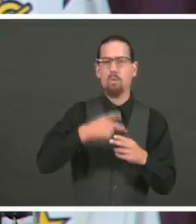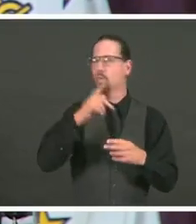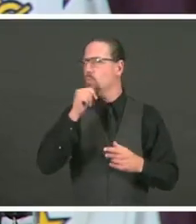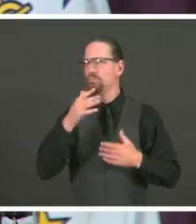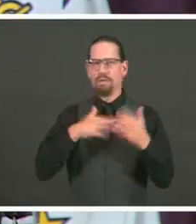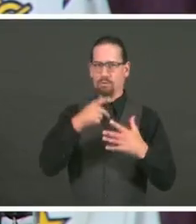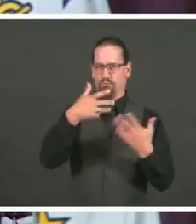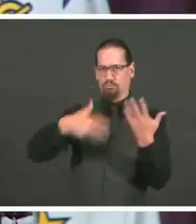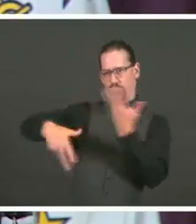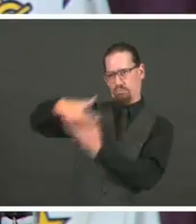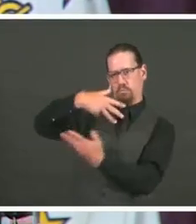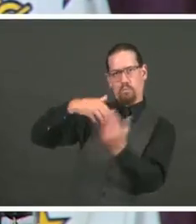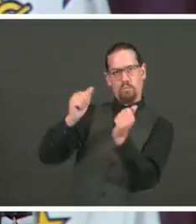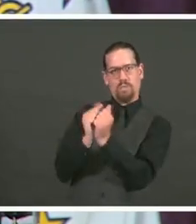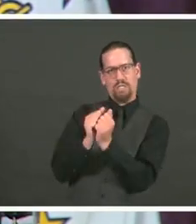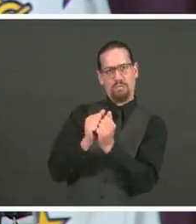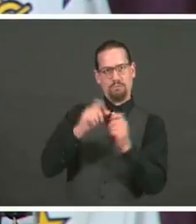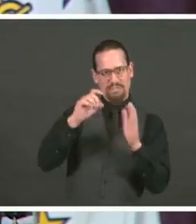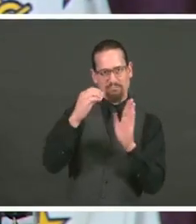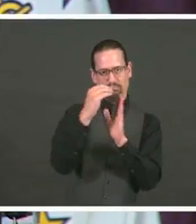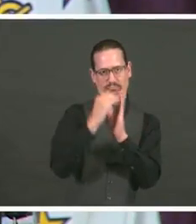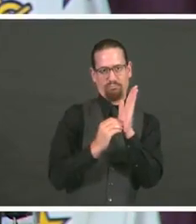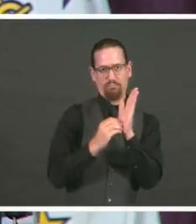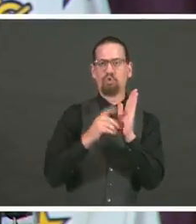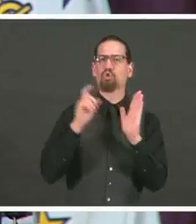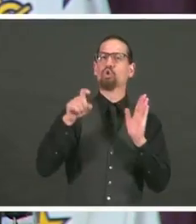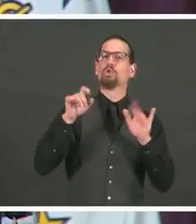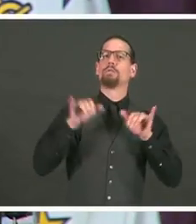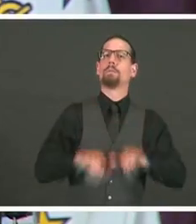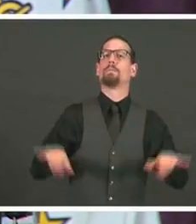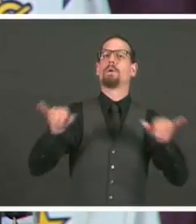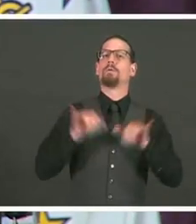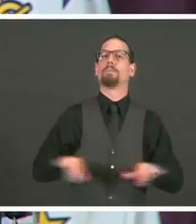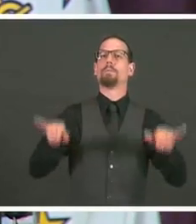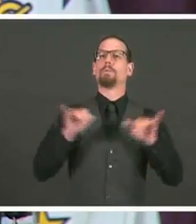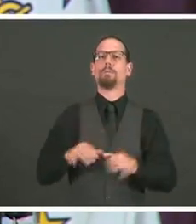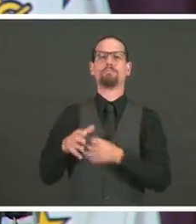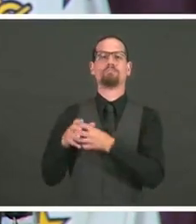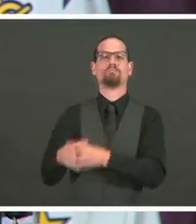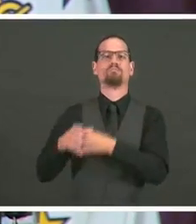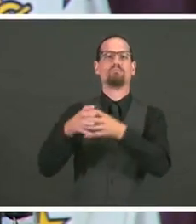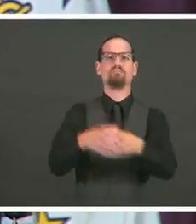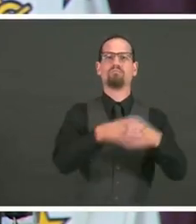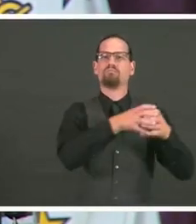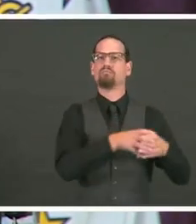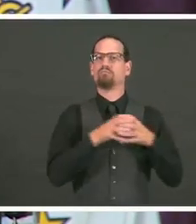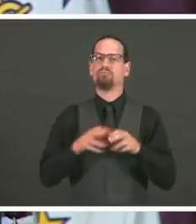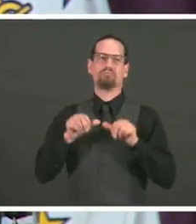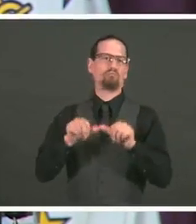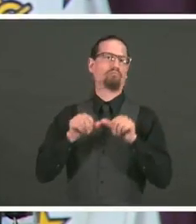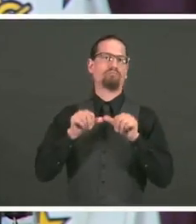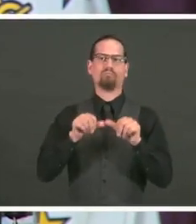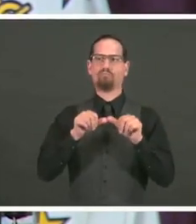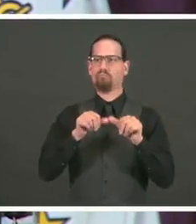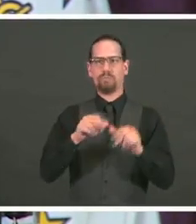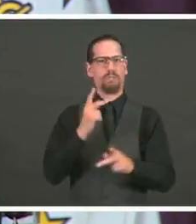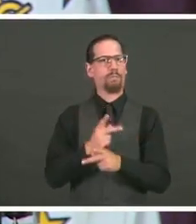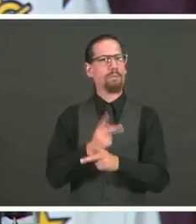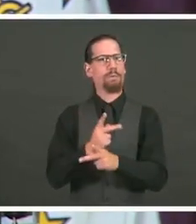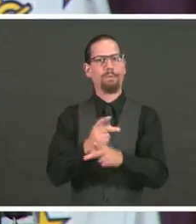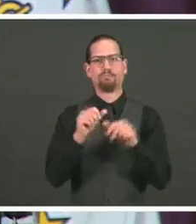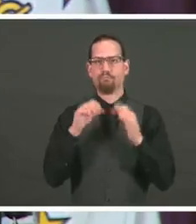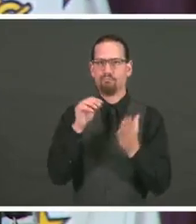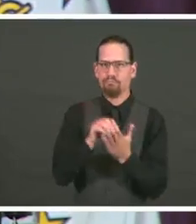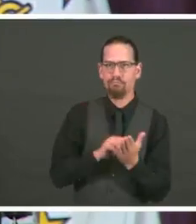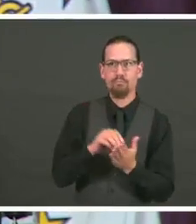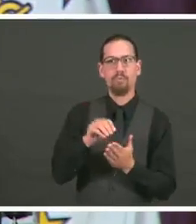And use your contact tracing notebook, because you just want to keep track and make sure that in the course of a given week